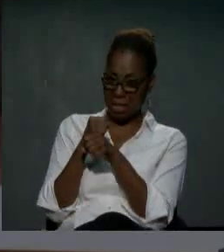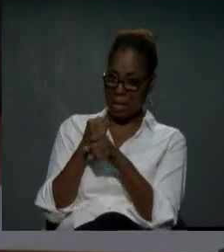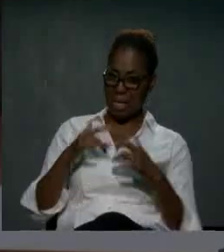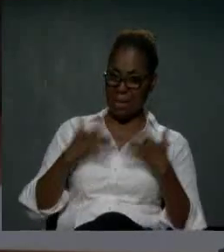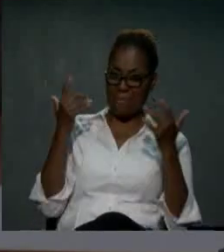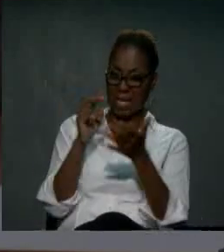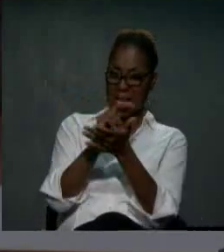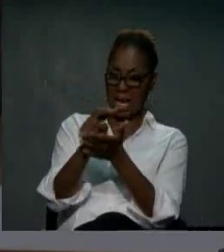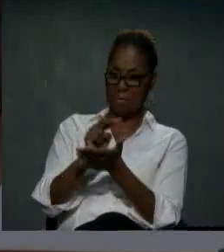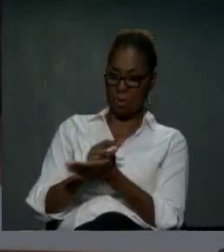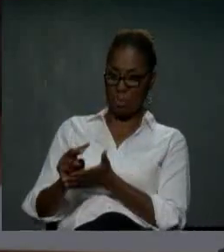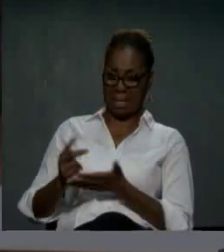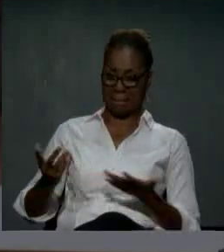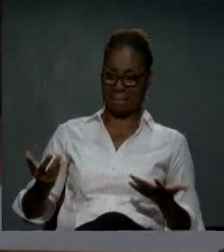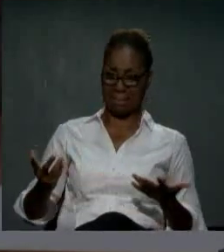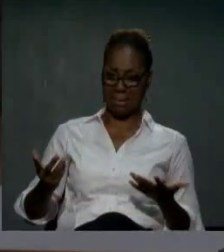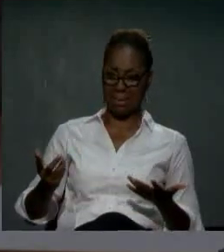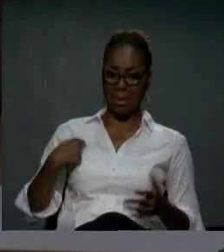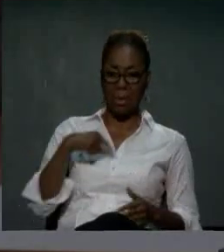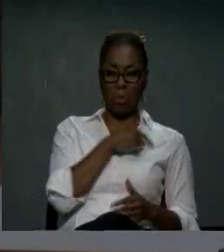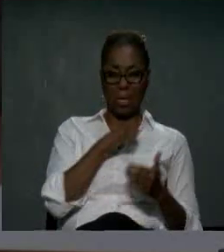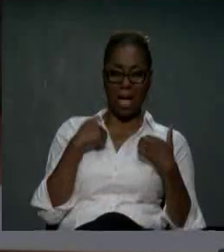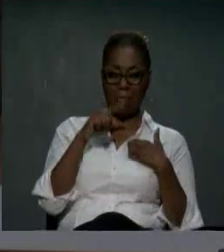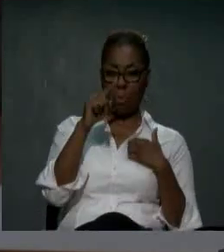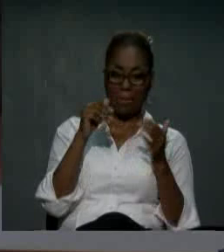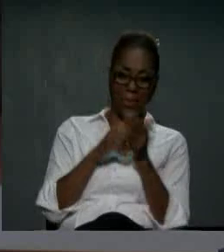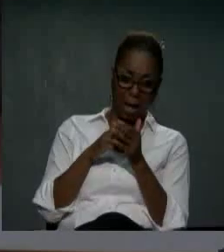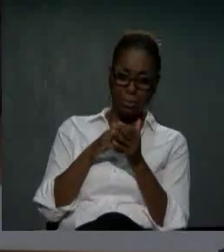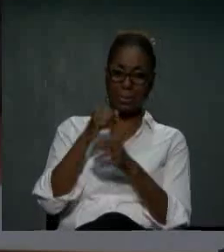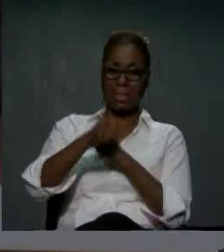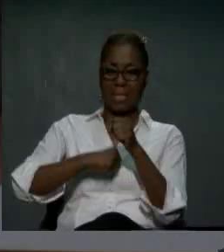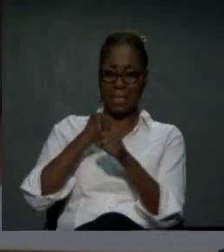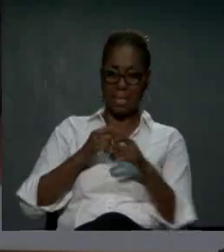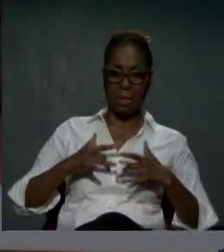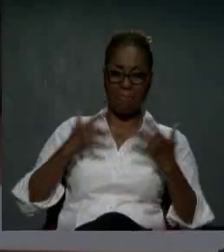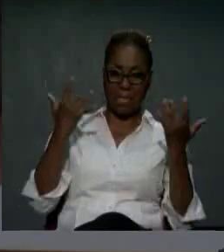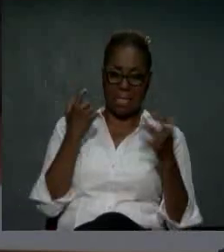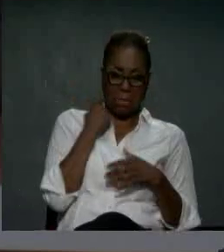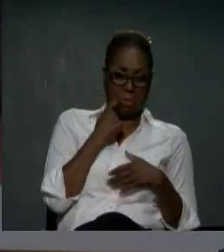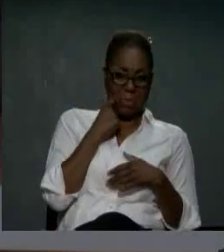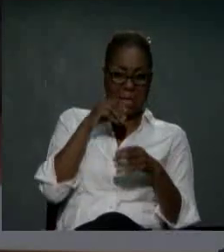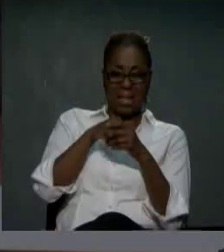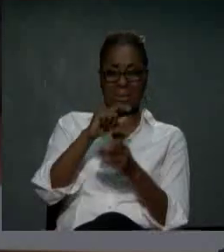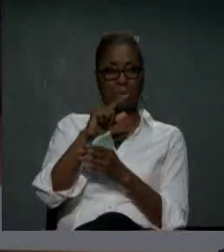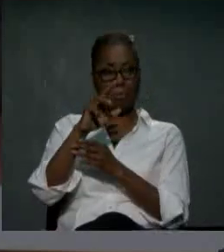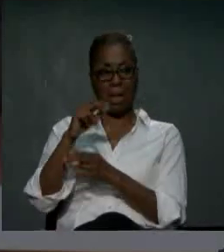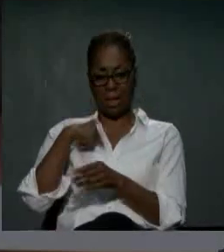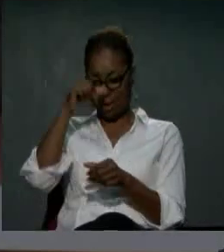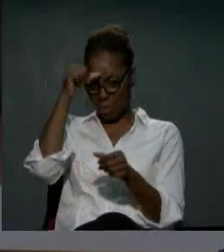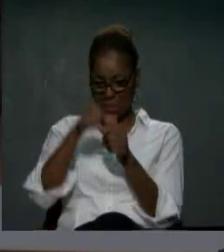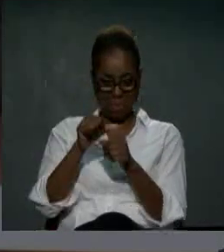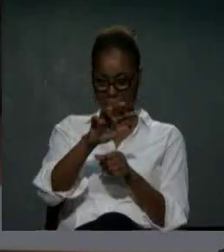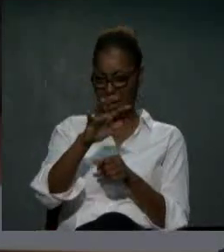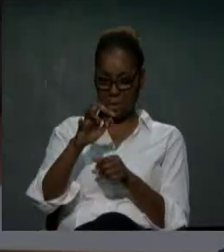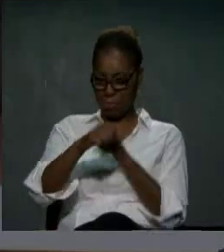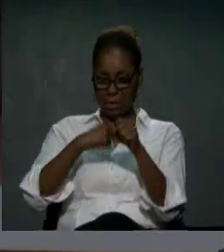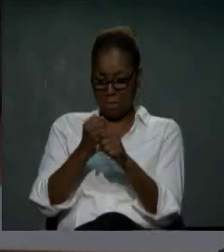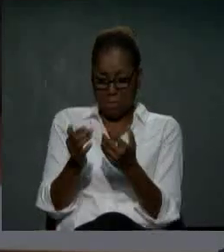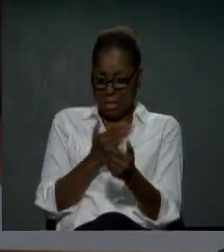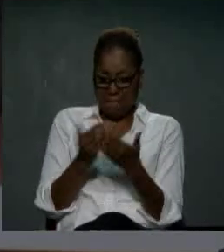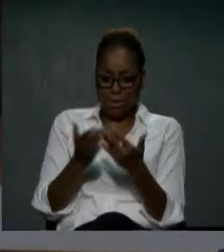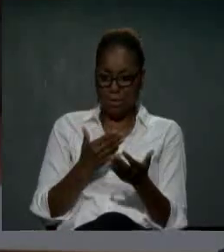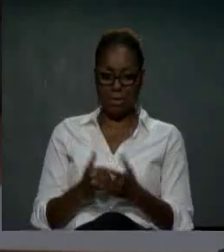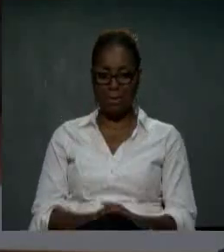here anymore. And we had a 1,000-year event here not too long in Little Rock, I remember, or 500-year, whatever it